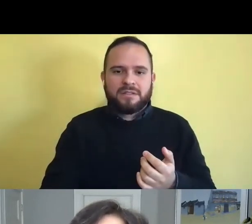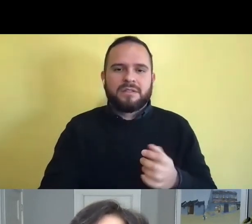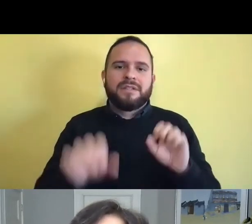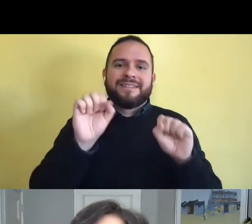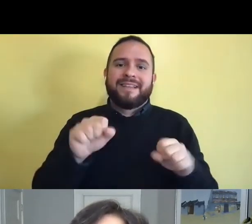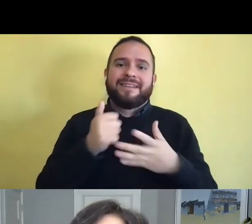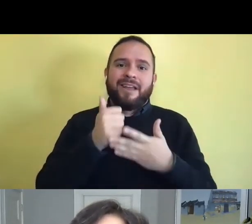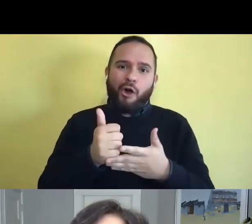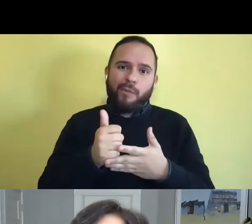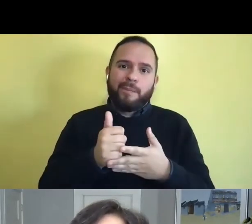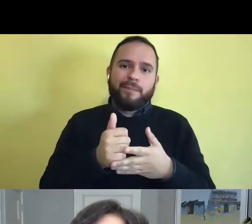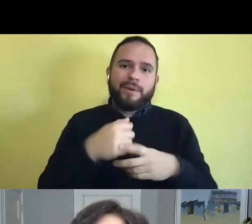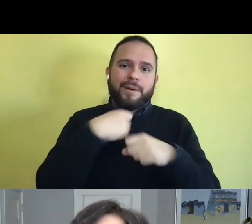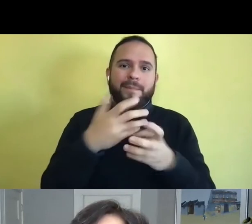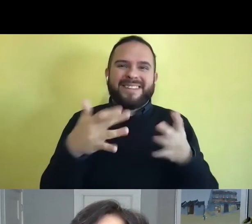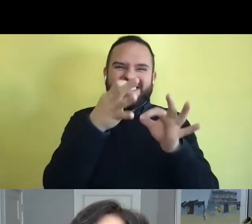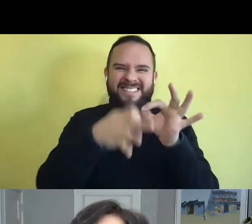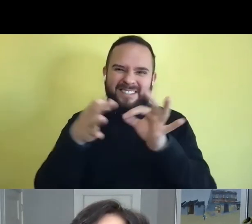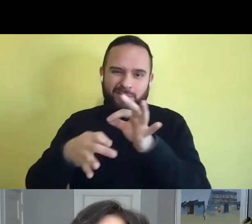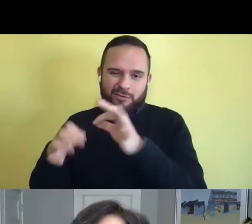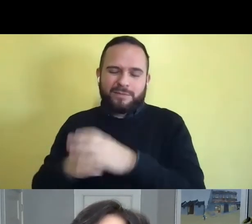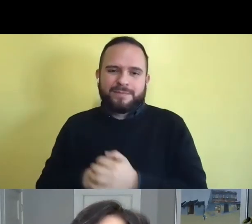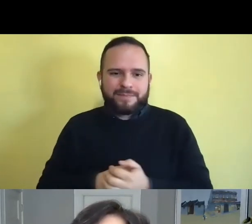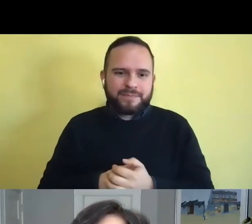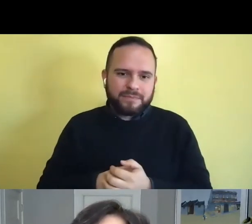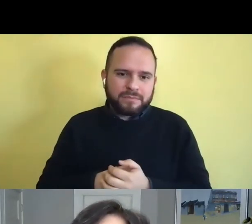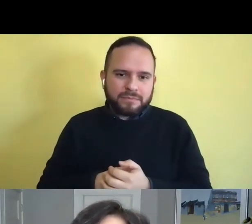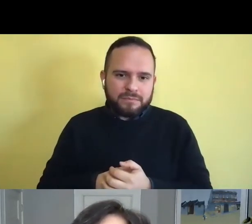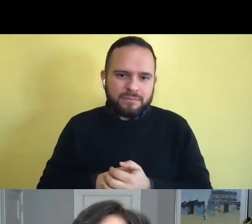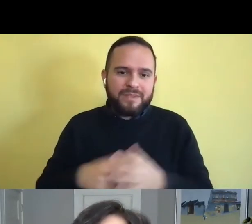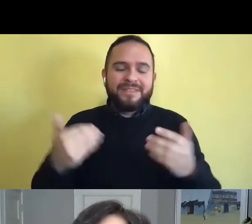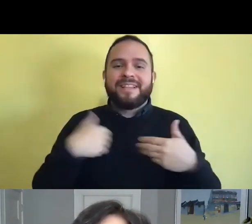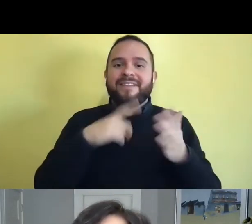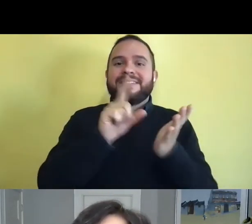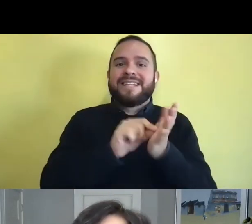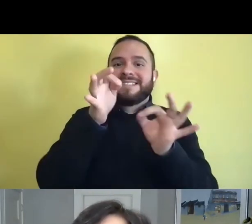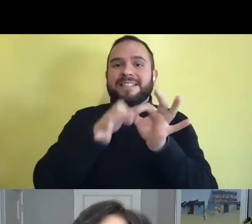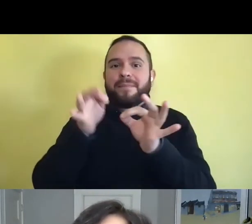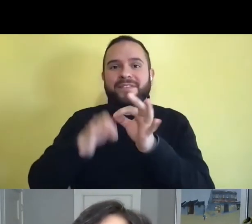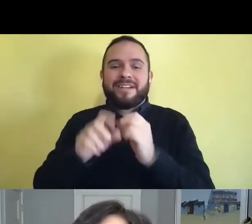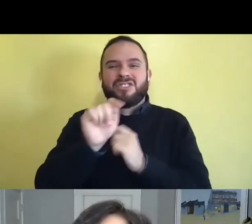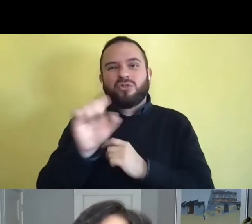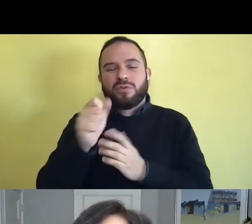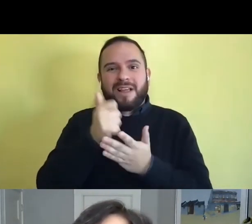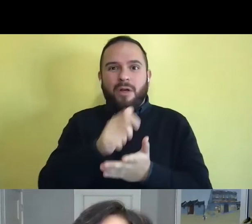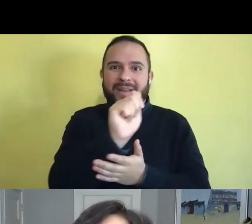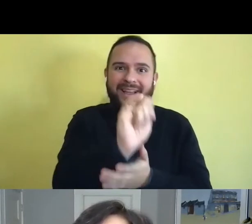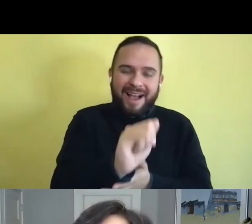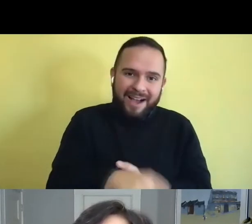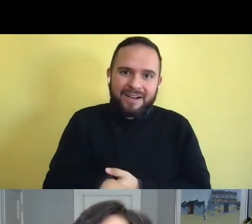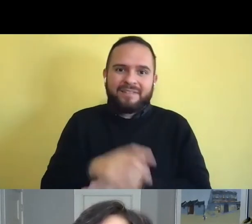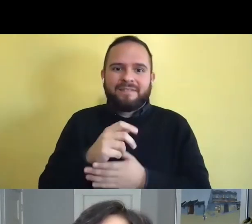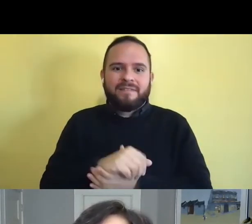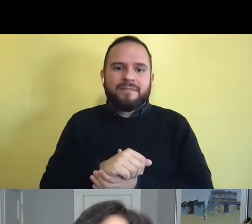created text simplification tools that used AI to remove the complexity out of text, which